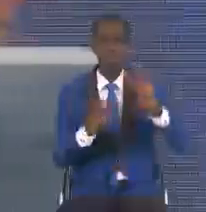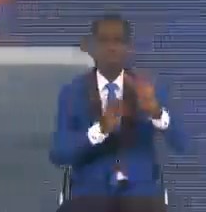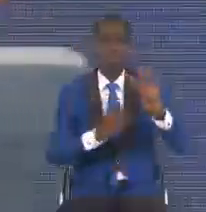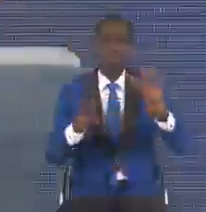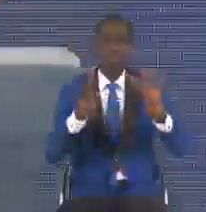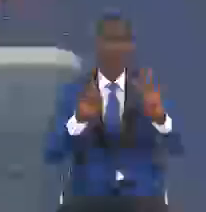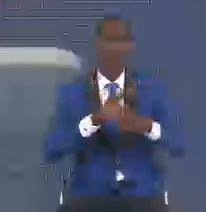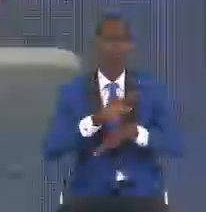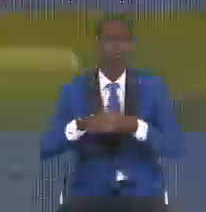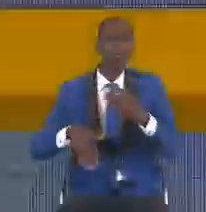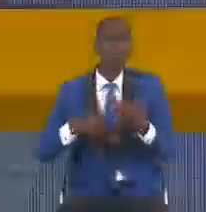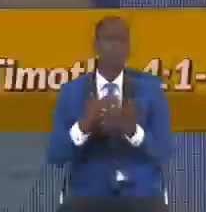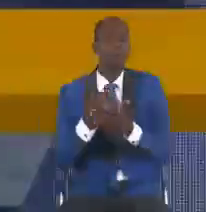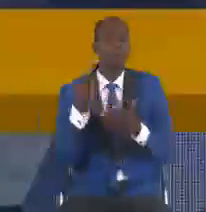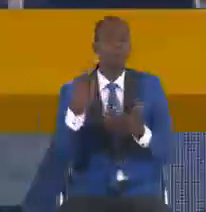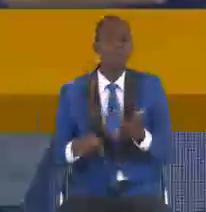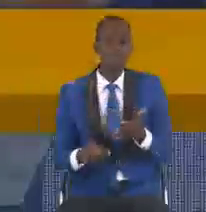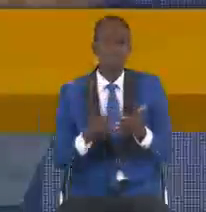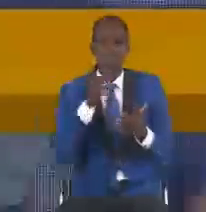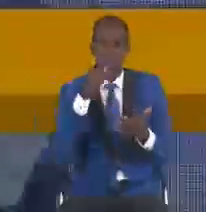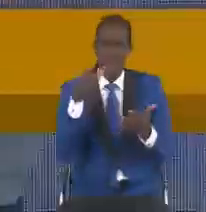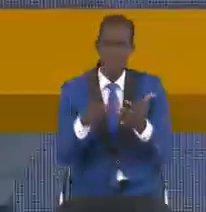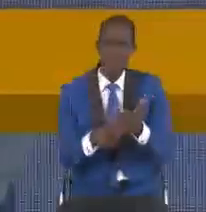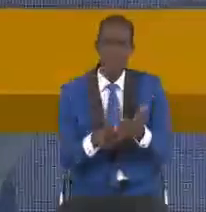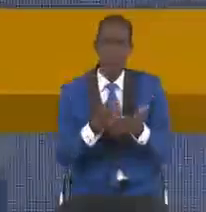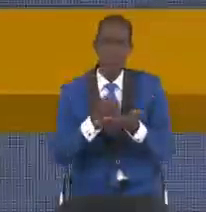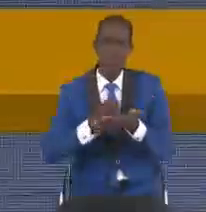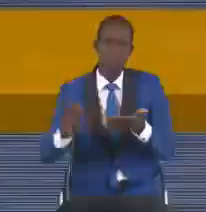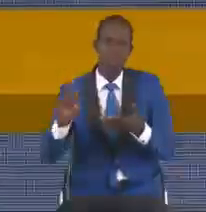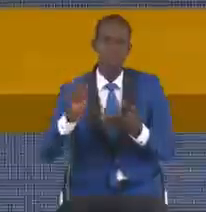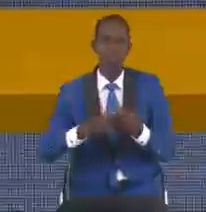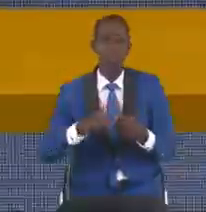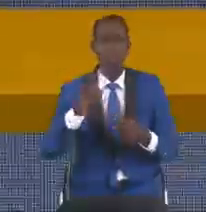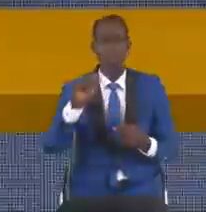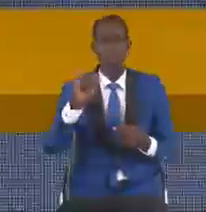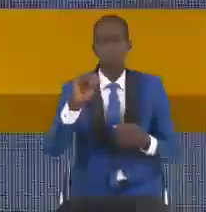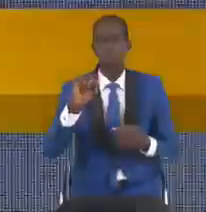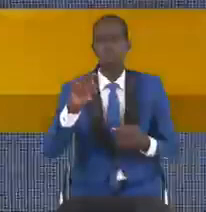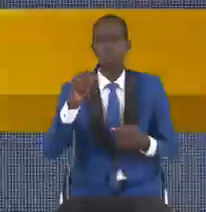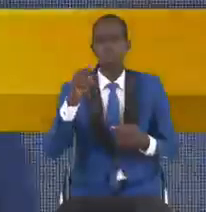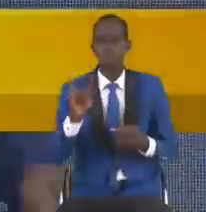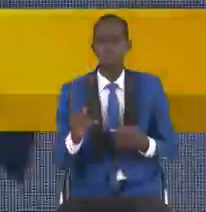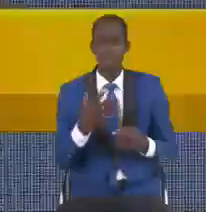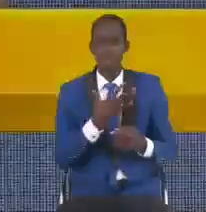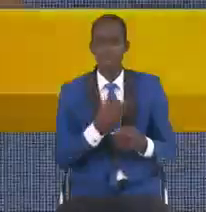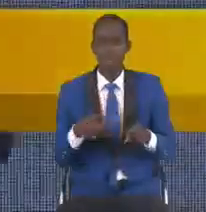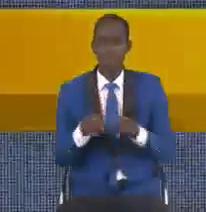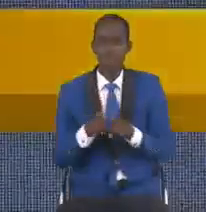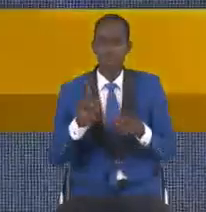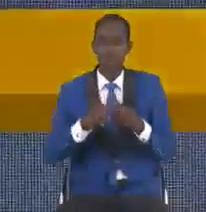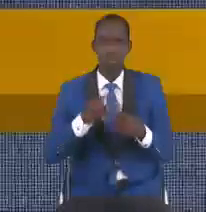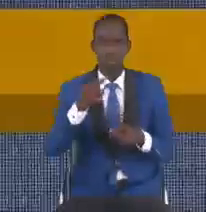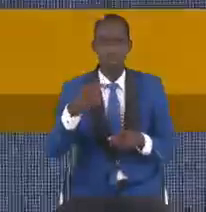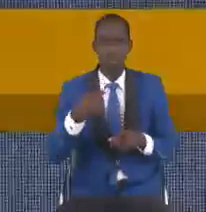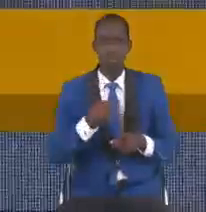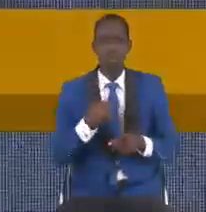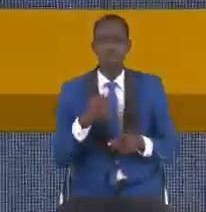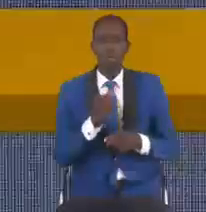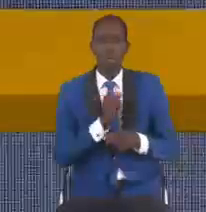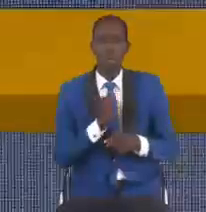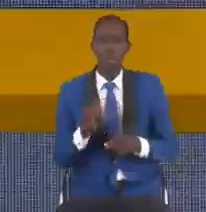apostle writing to Timothy, by extension, writing to you and to me. I charge thee